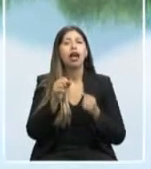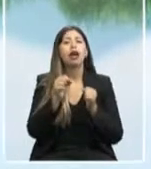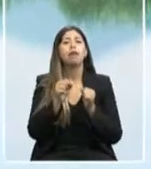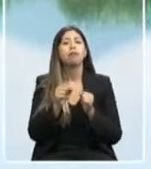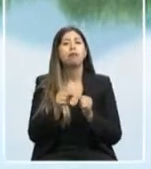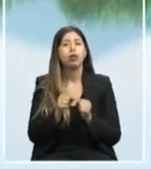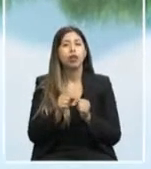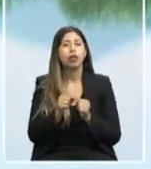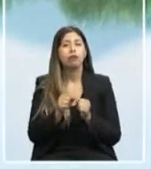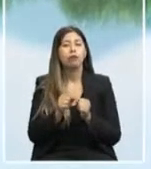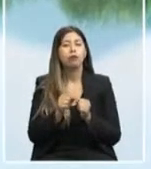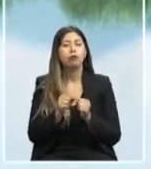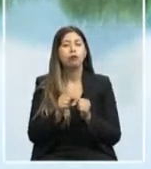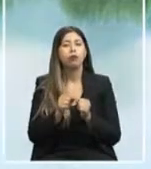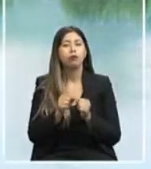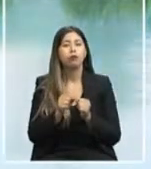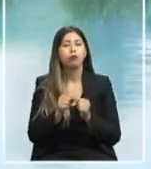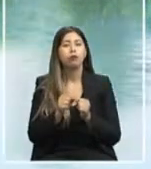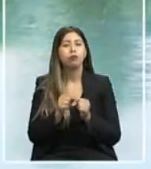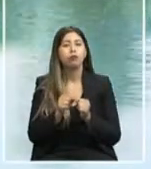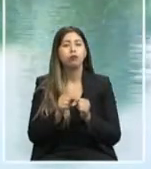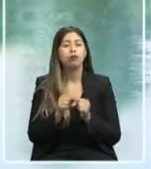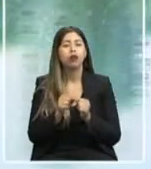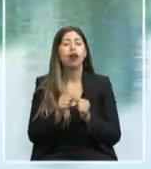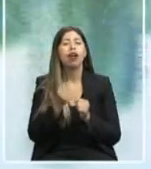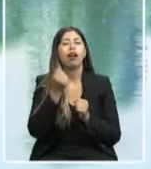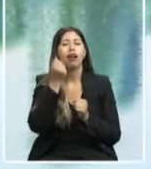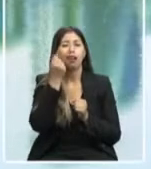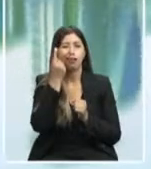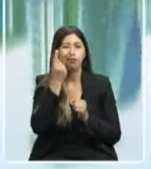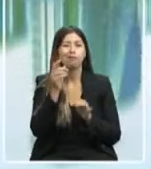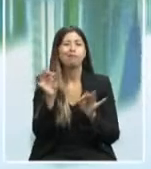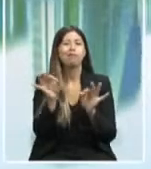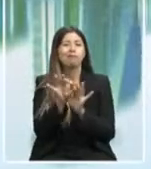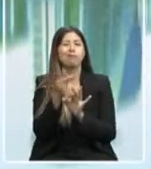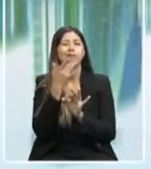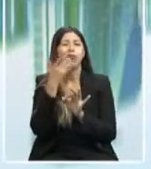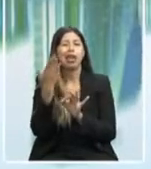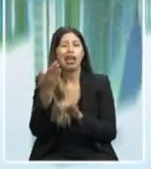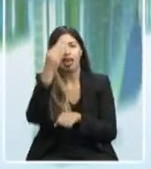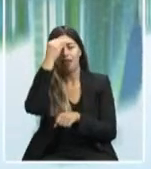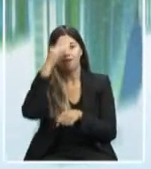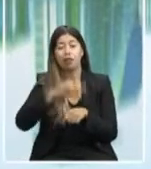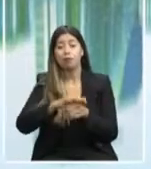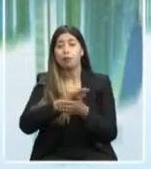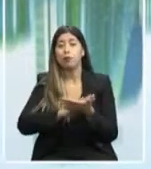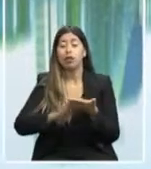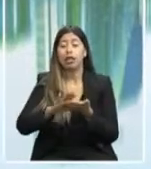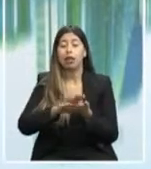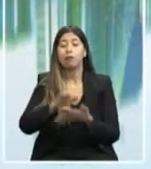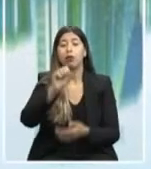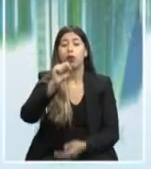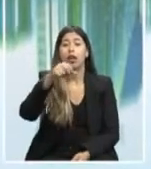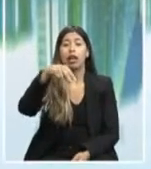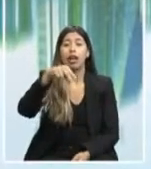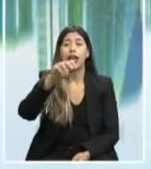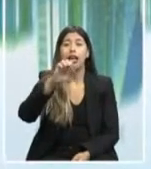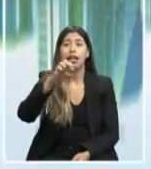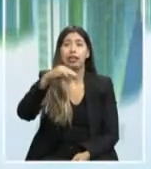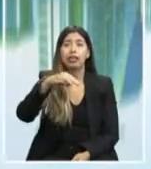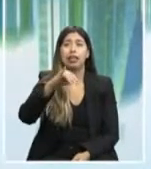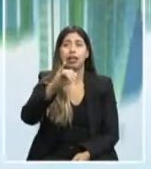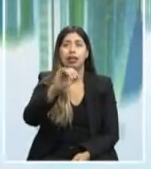sickle cell anemia is a genetic disease that makes our blood cells to be in